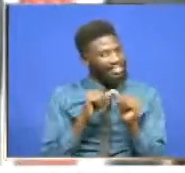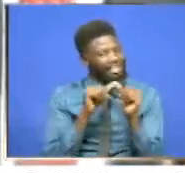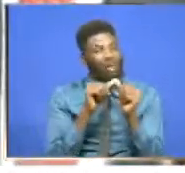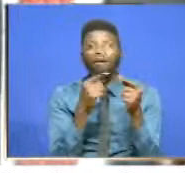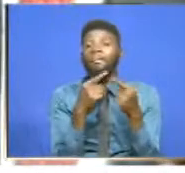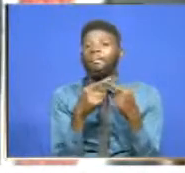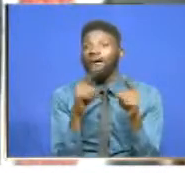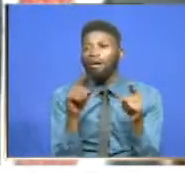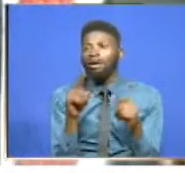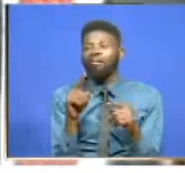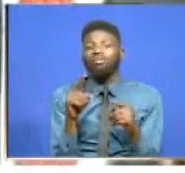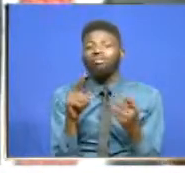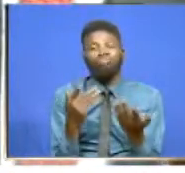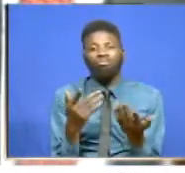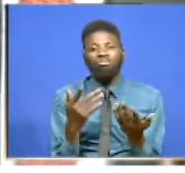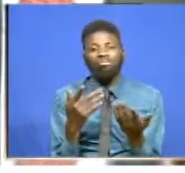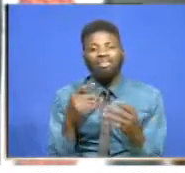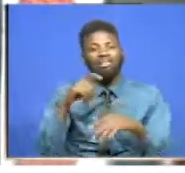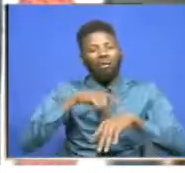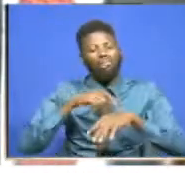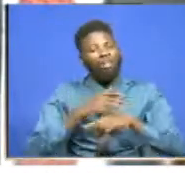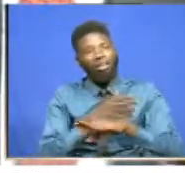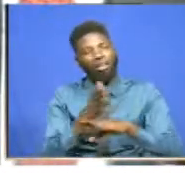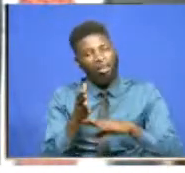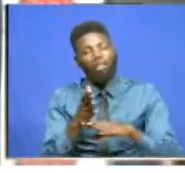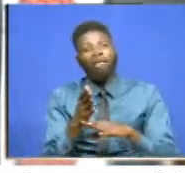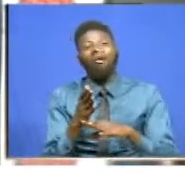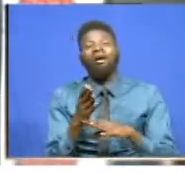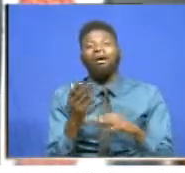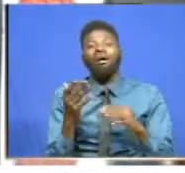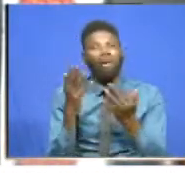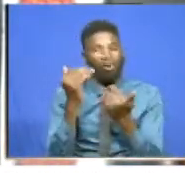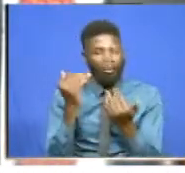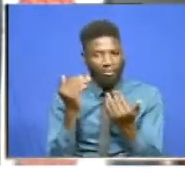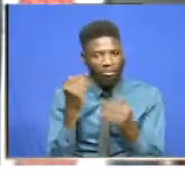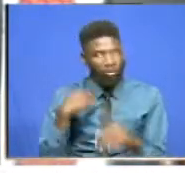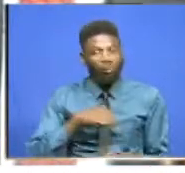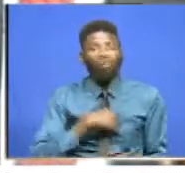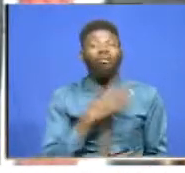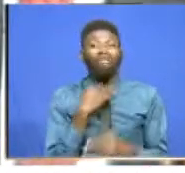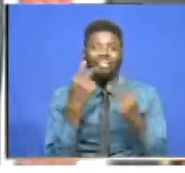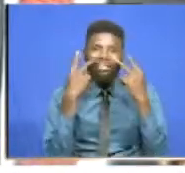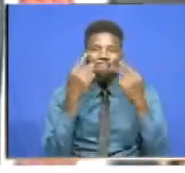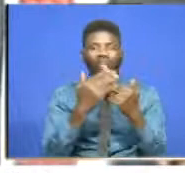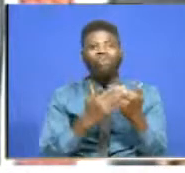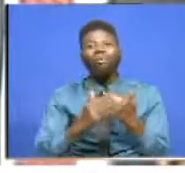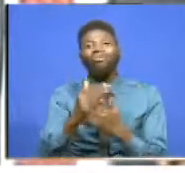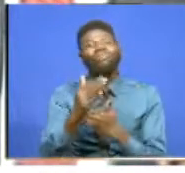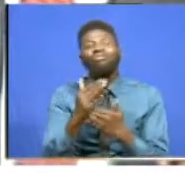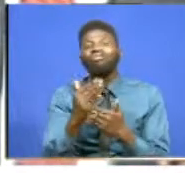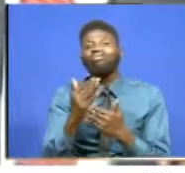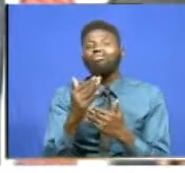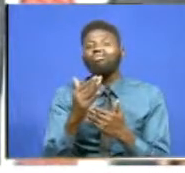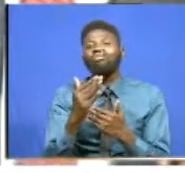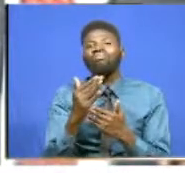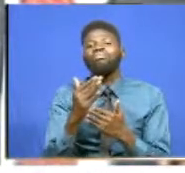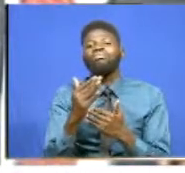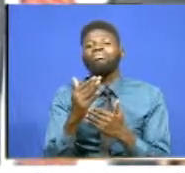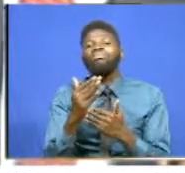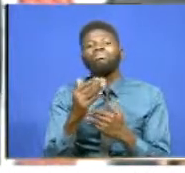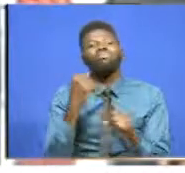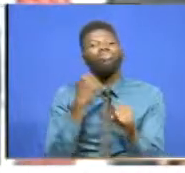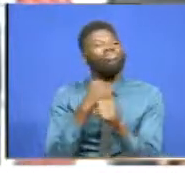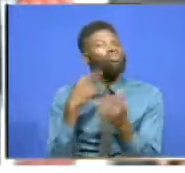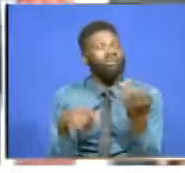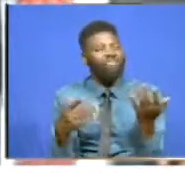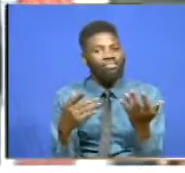so we don't need a constitution. Unfortunately, change. We are running out of time for this conversation. Let's look at the way forward. This is going to be part